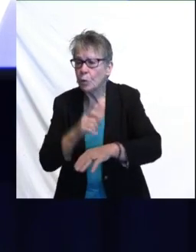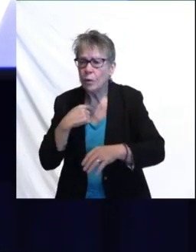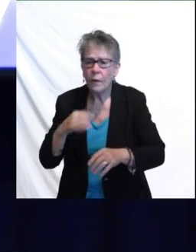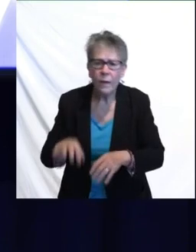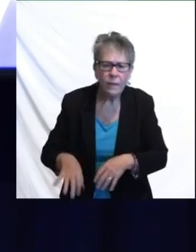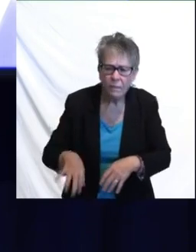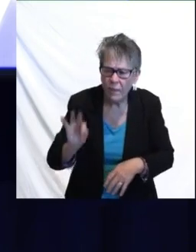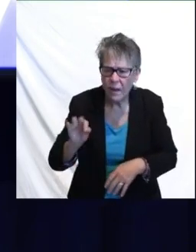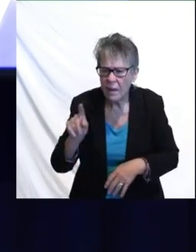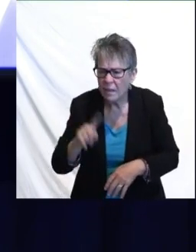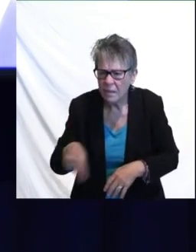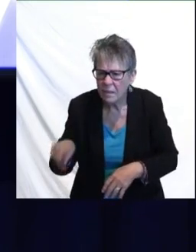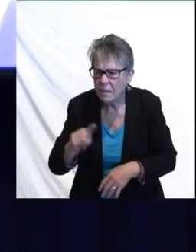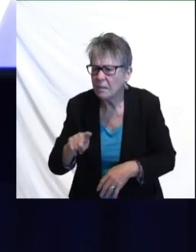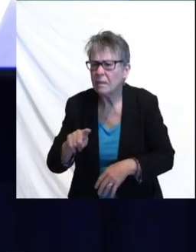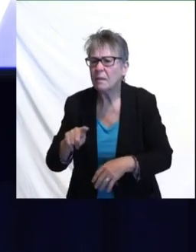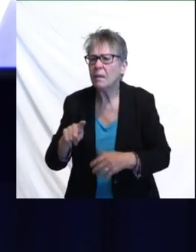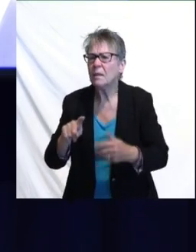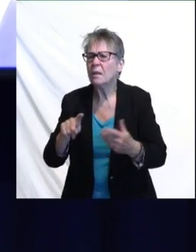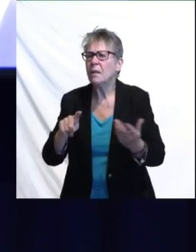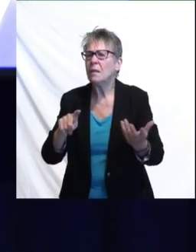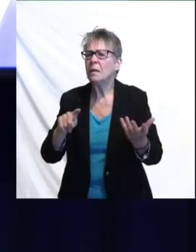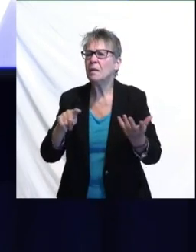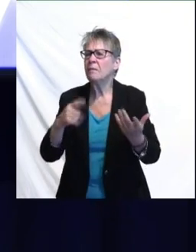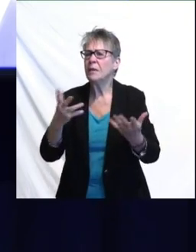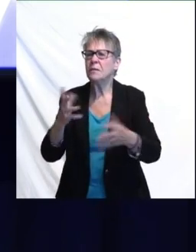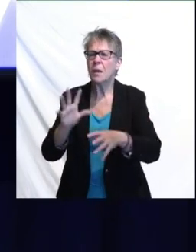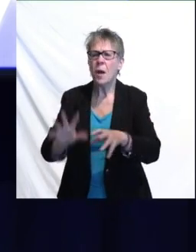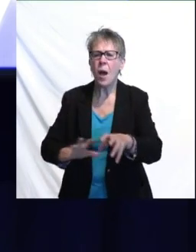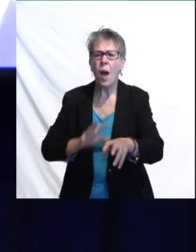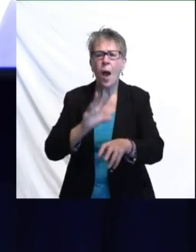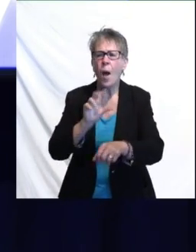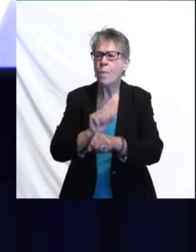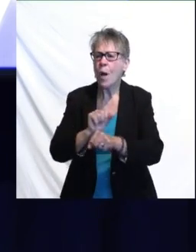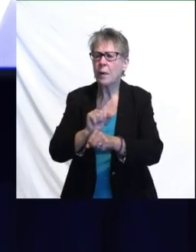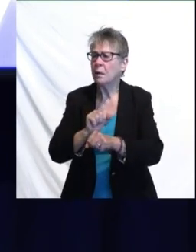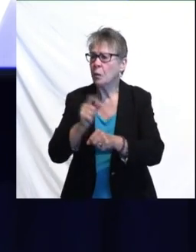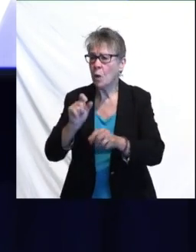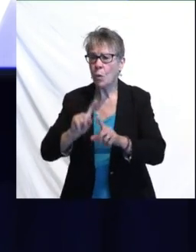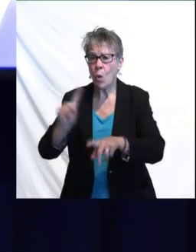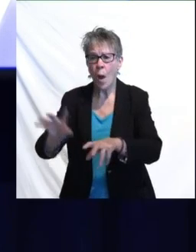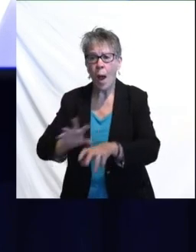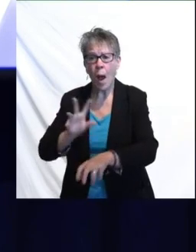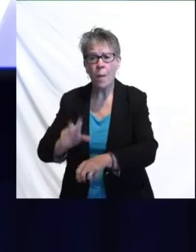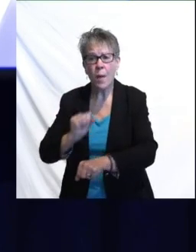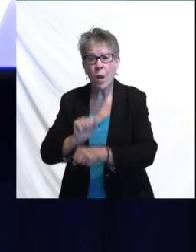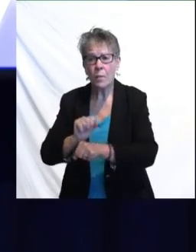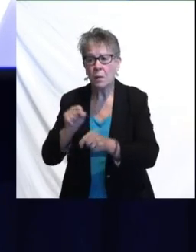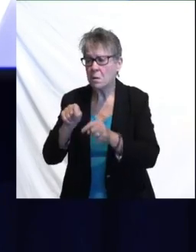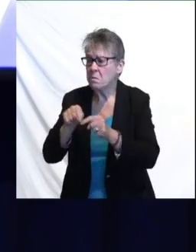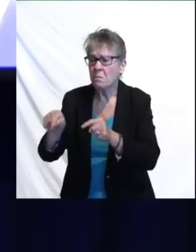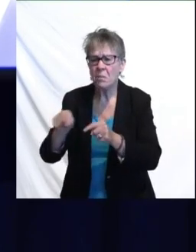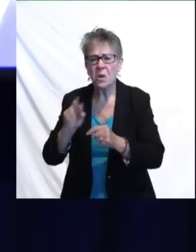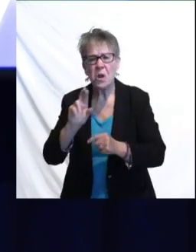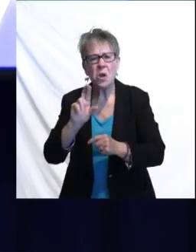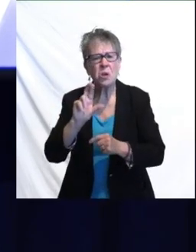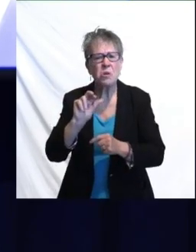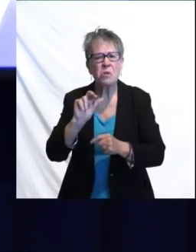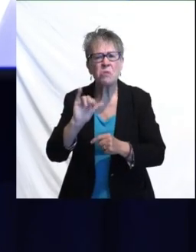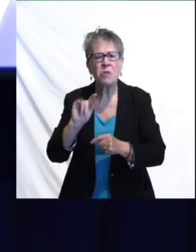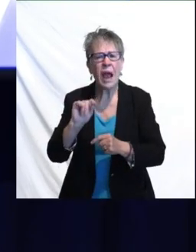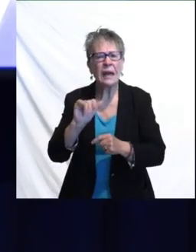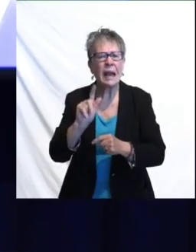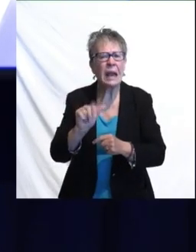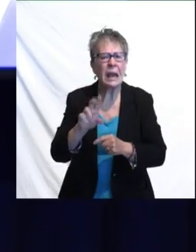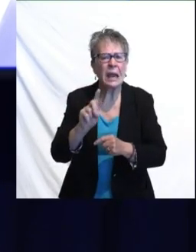my appointment up at the Rite Aid in Belvedere. They treated me like gold when I went in there, and I left there with a complimentary bottle of